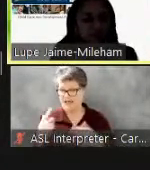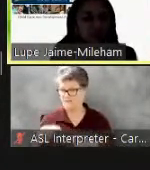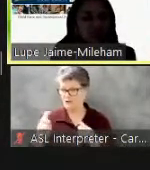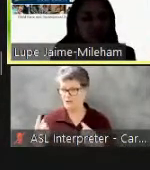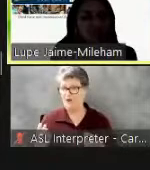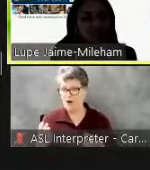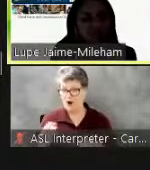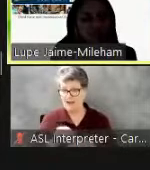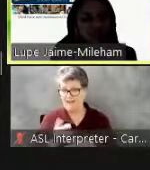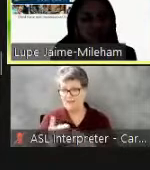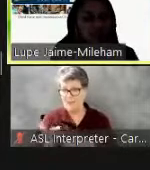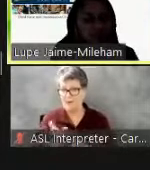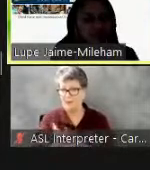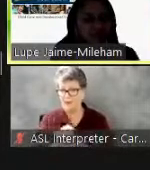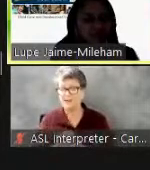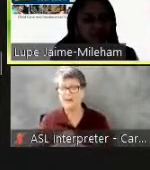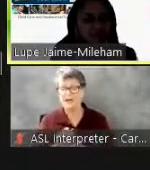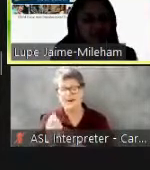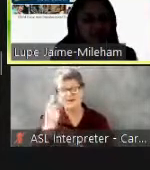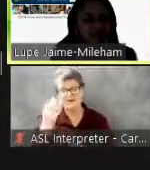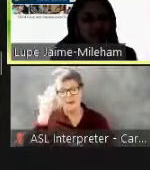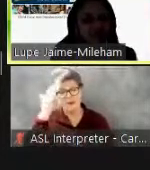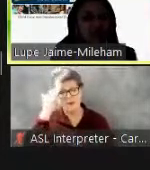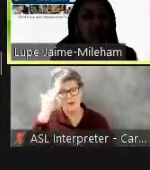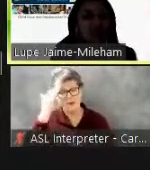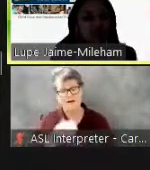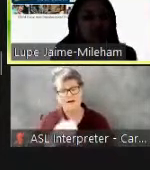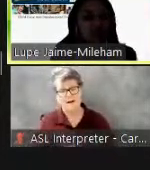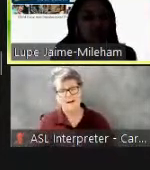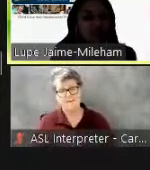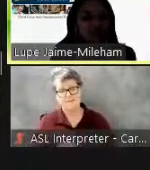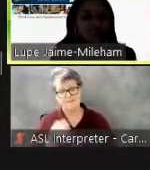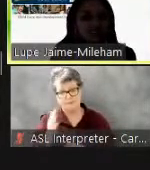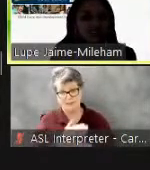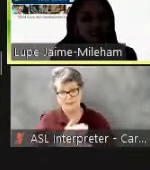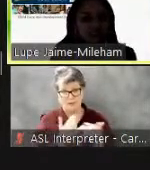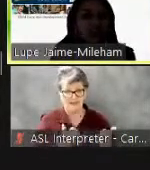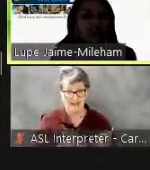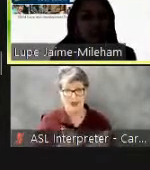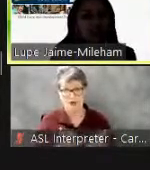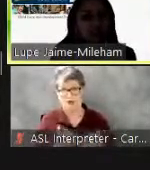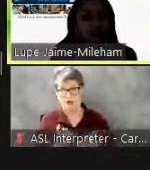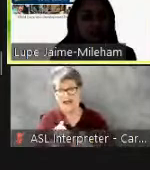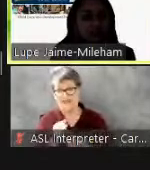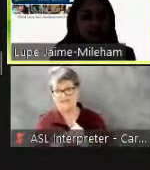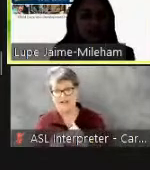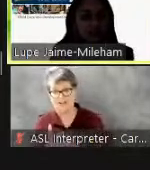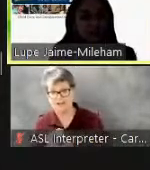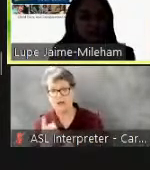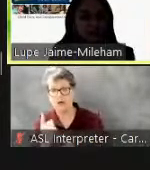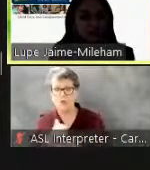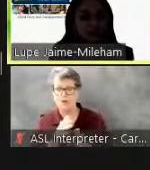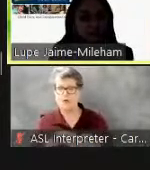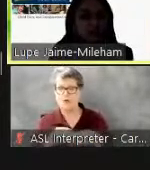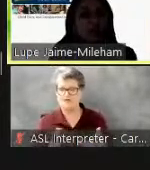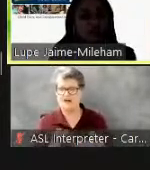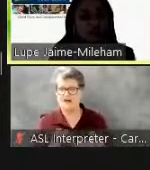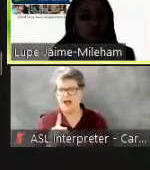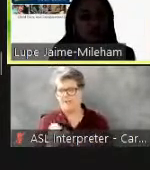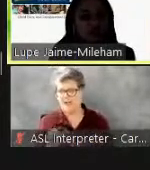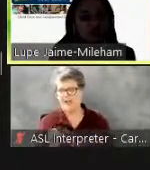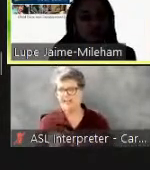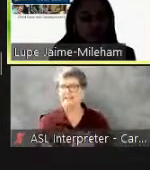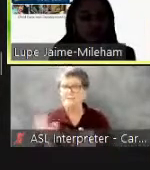proposed budget, but understanding that between now and the budget is signed, we will provide an update with even